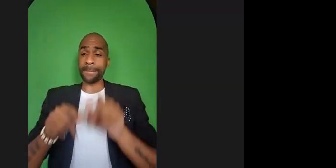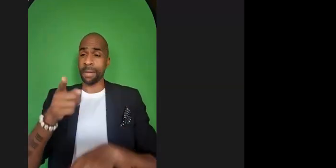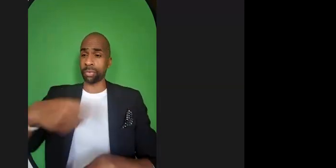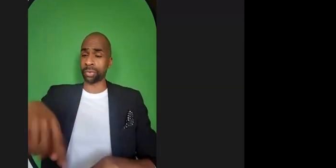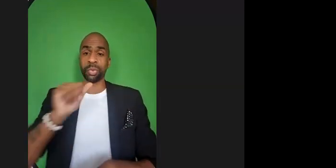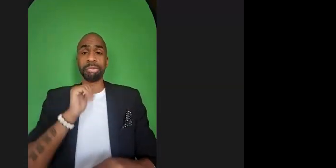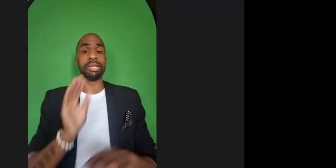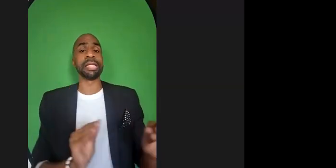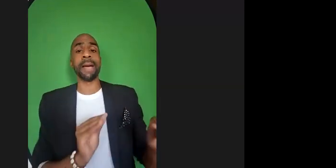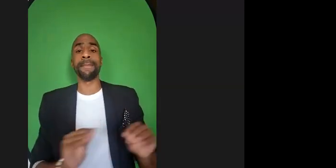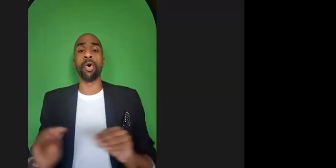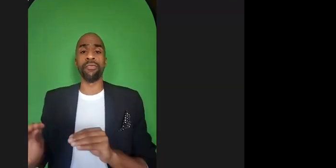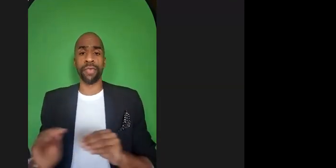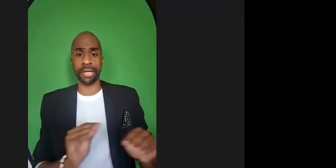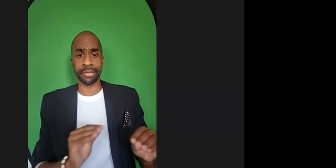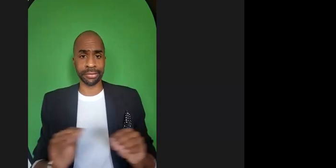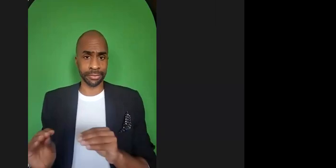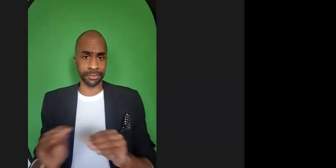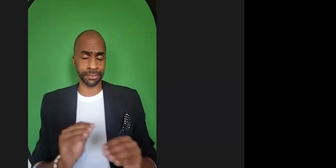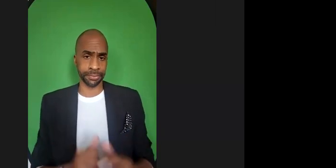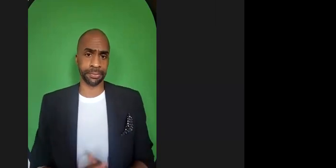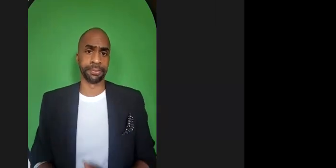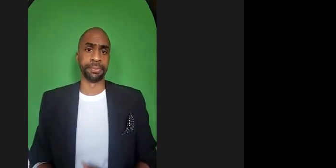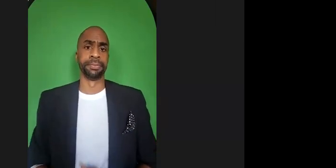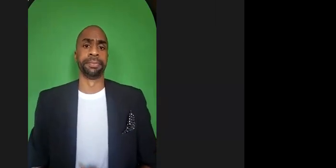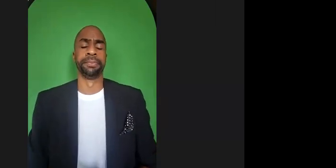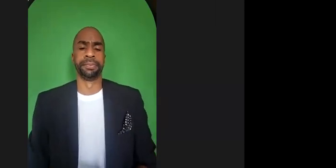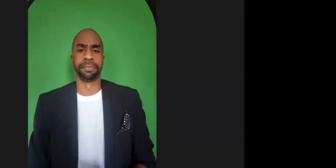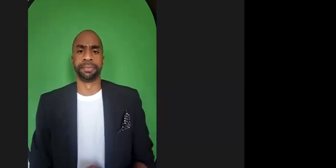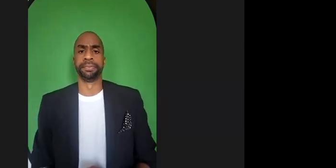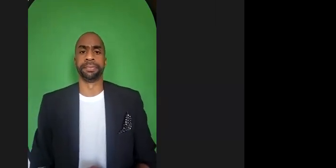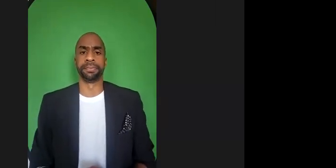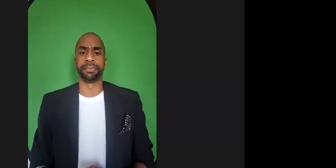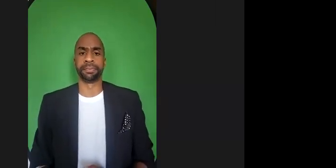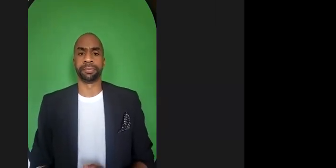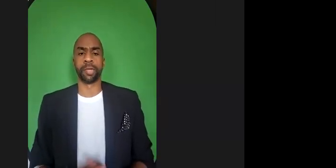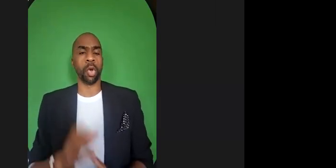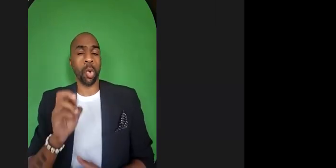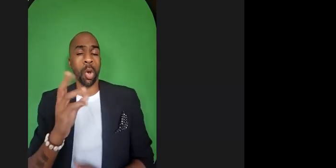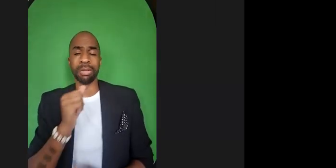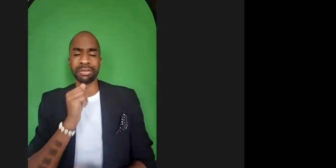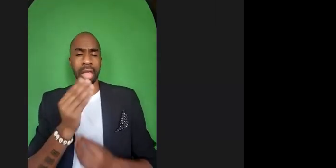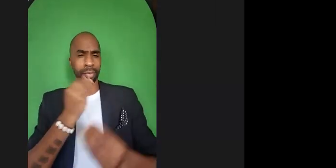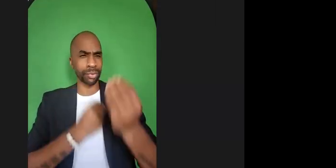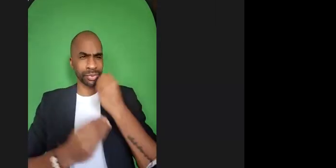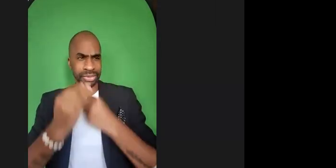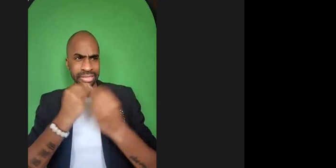and are more likely to become fatal in someone who's malnourished or chronically ill from an illness like ALS.